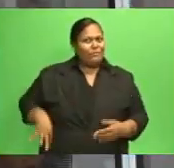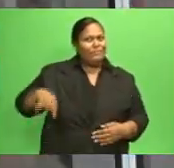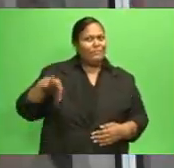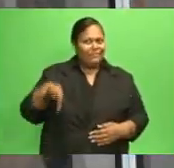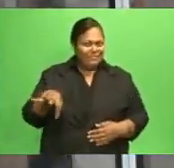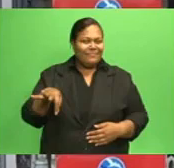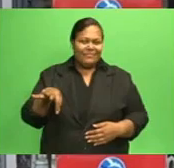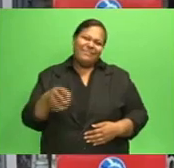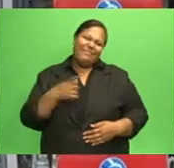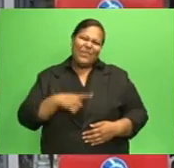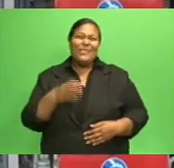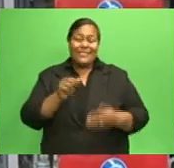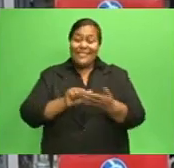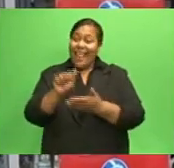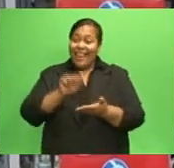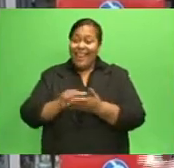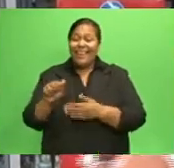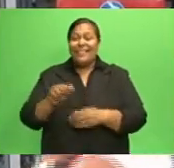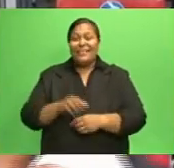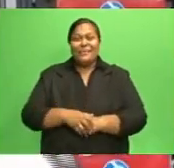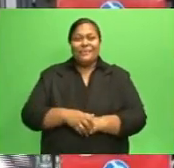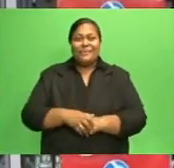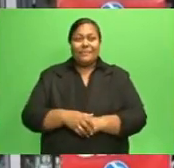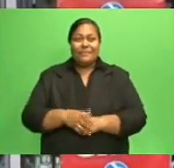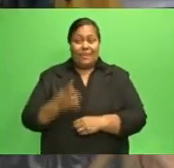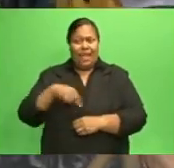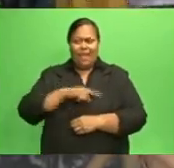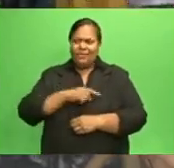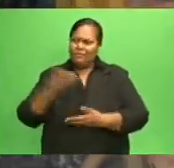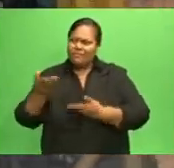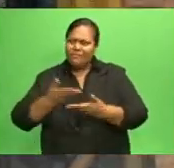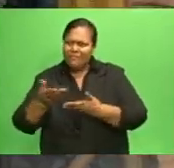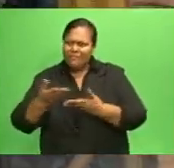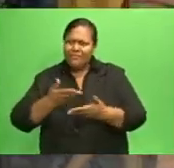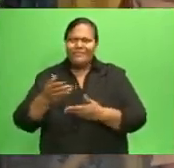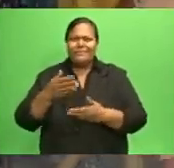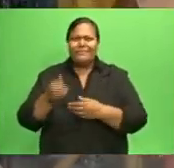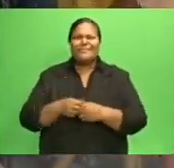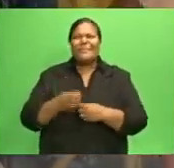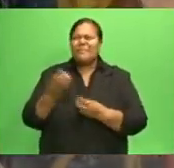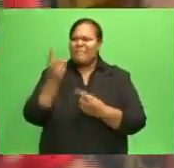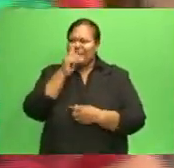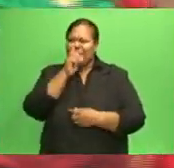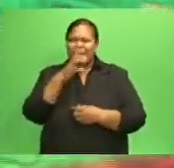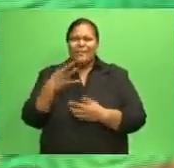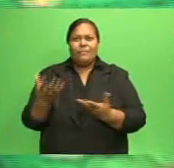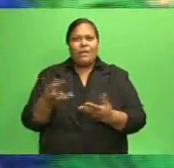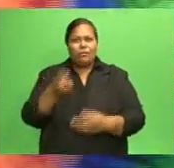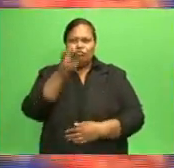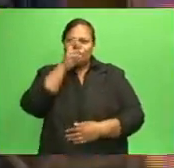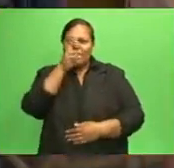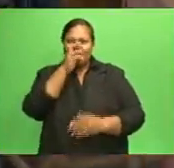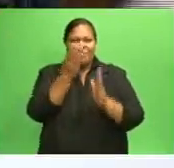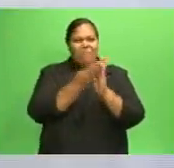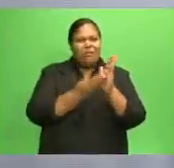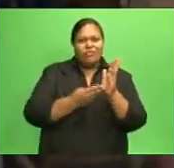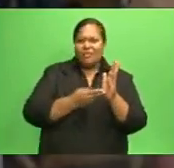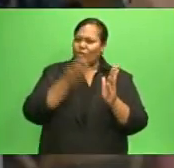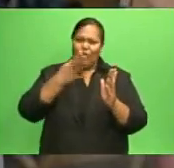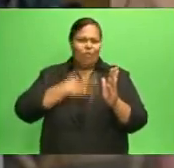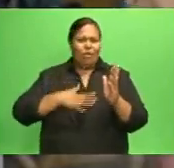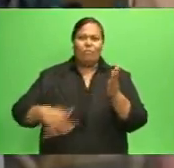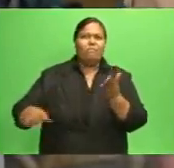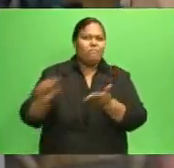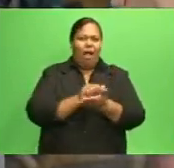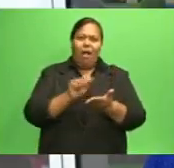is a sale. FBC News spoke to a few shoppers who are sticking to a strict budget, avoiding impulse buying. It's good